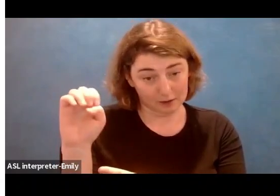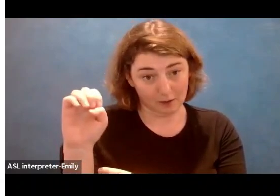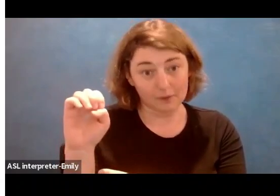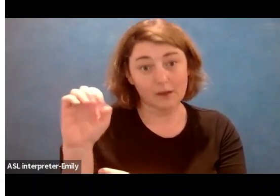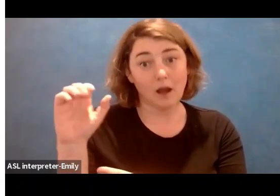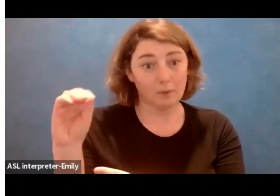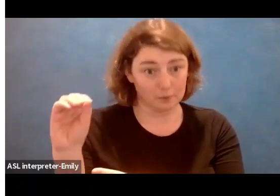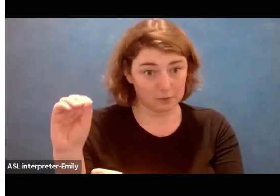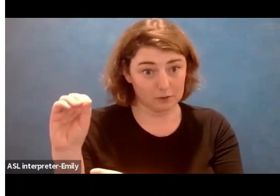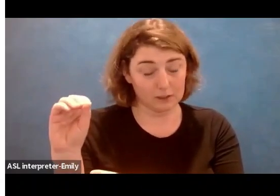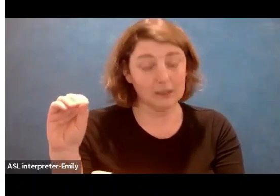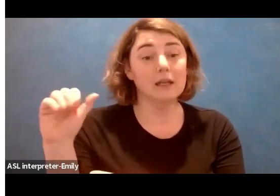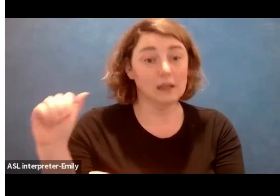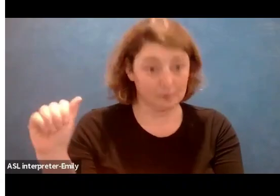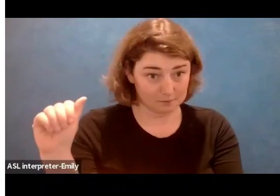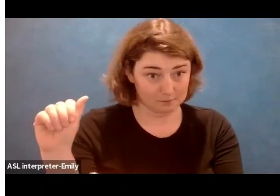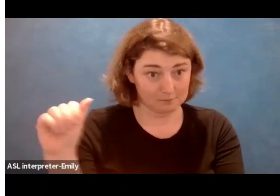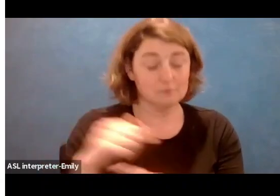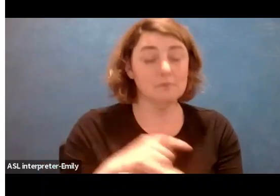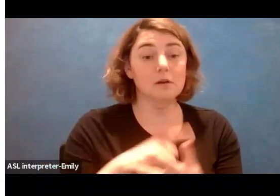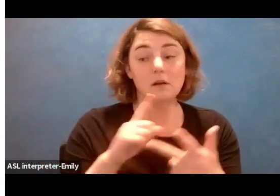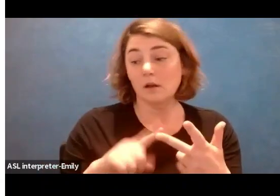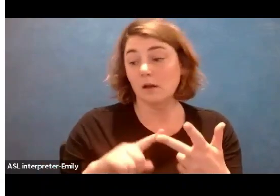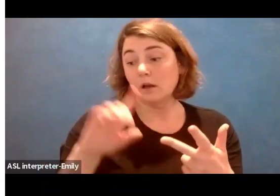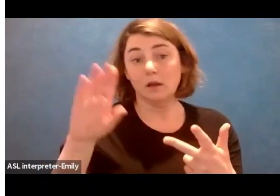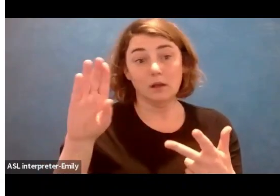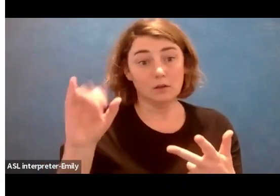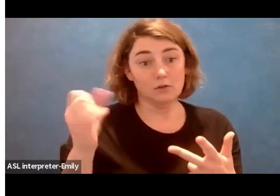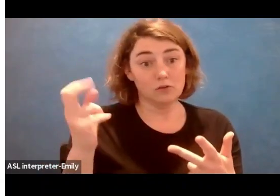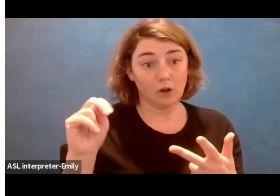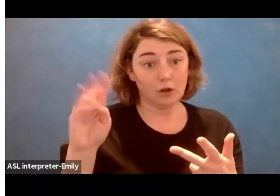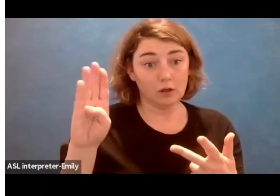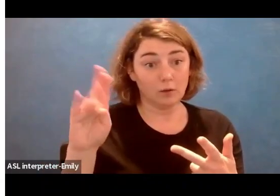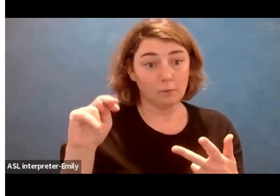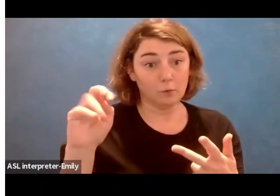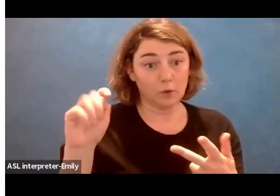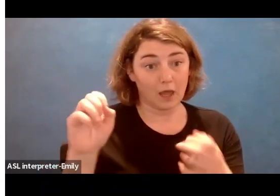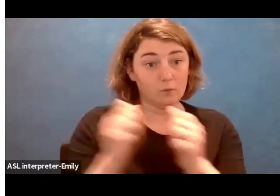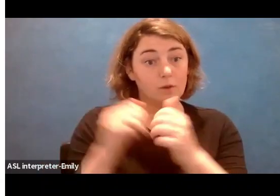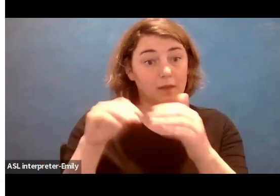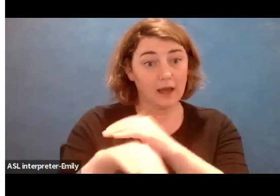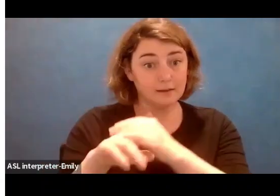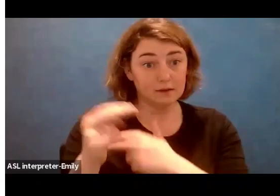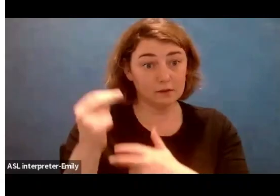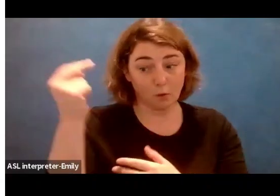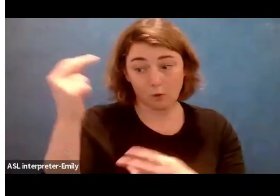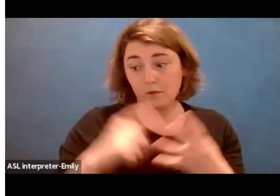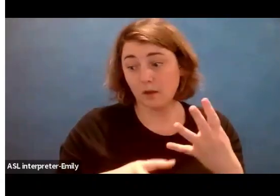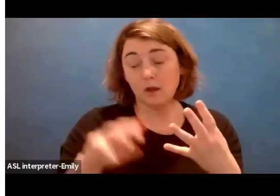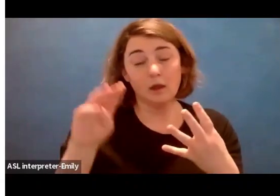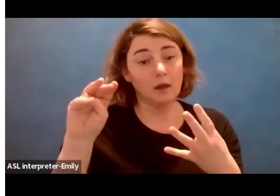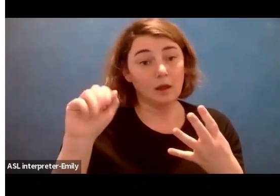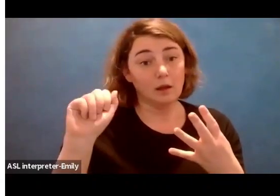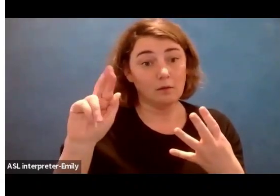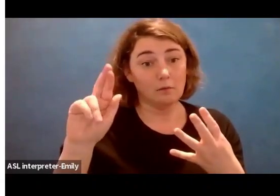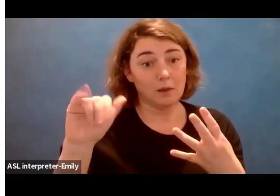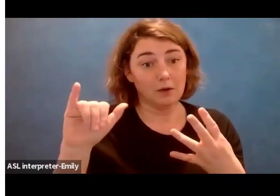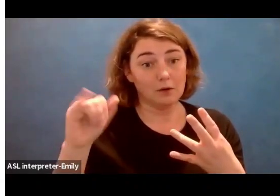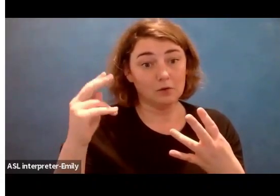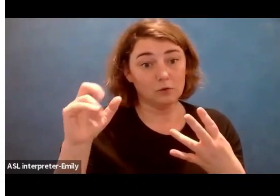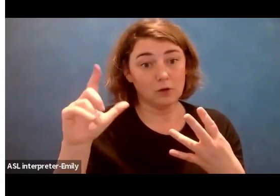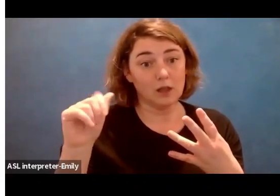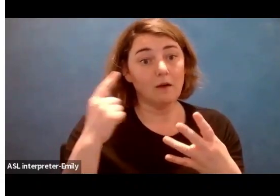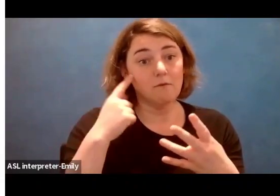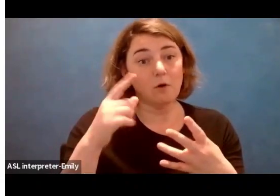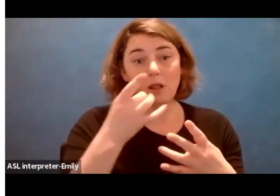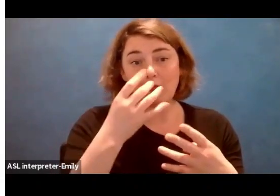Agency, also known as AEOA. Don Burnett with Access North, We have Mary Junila with the Lighthouse Center